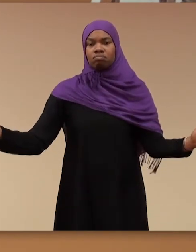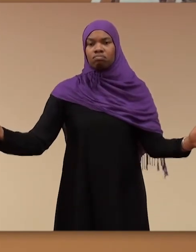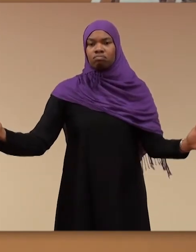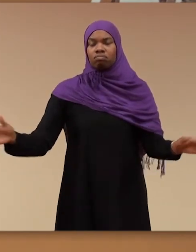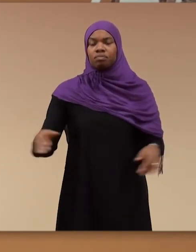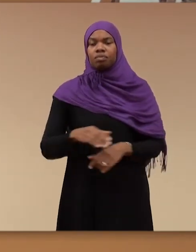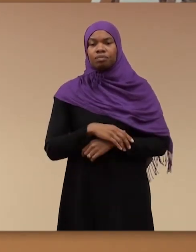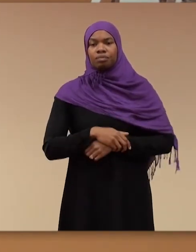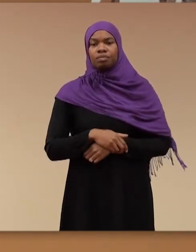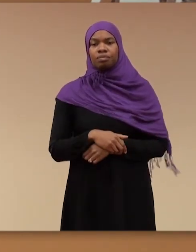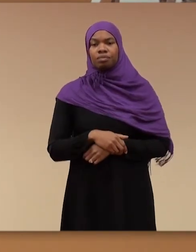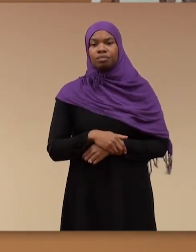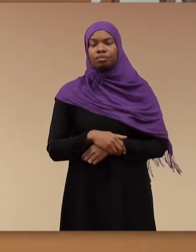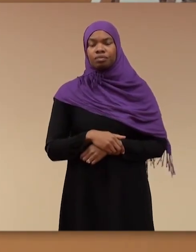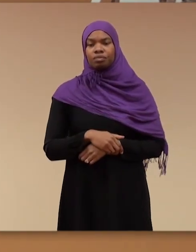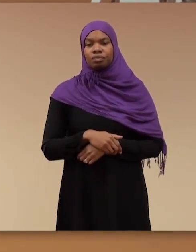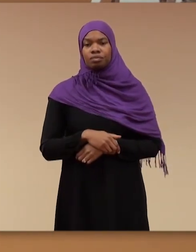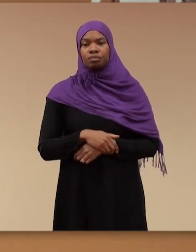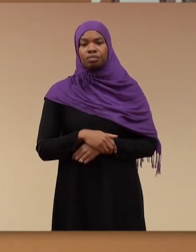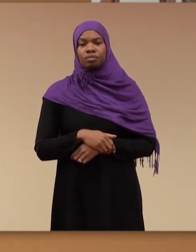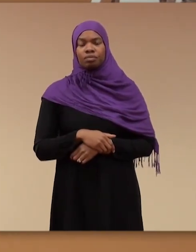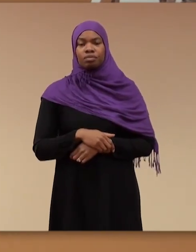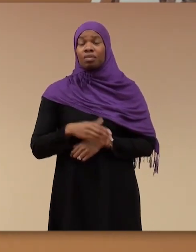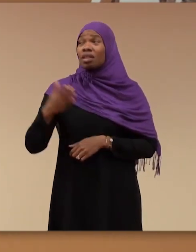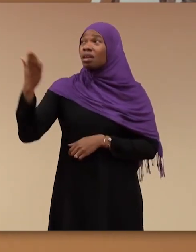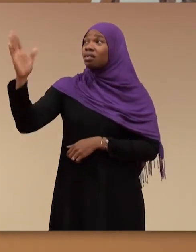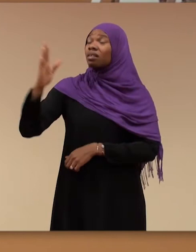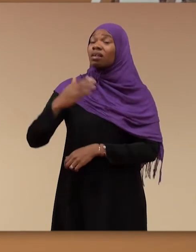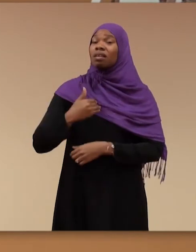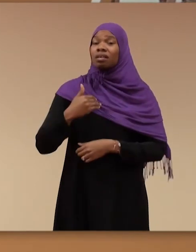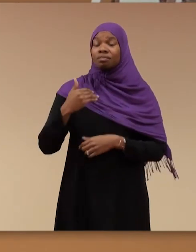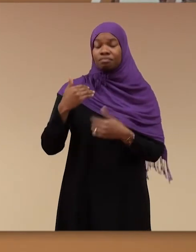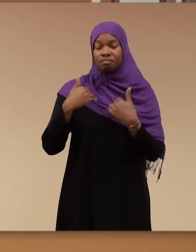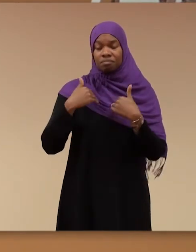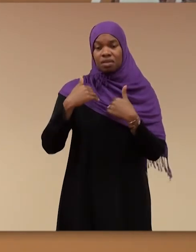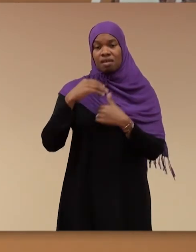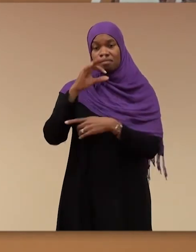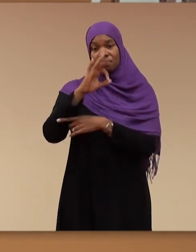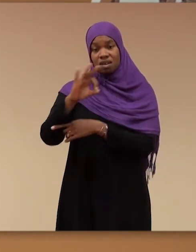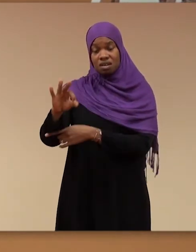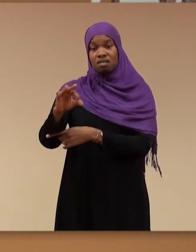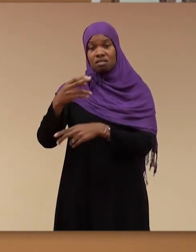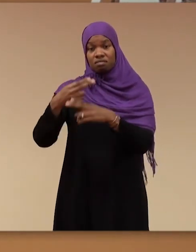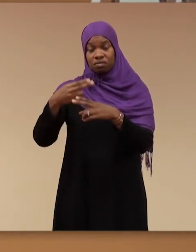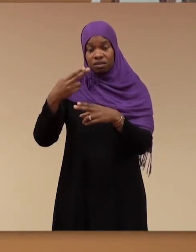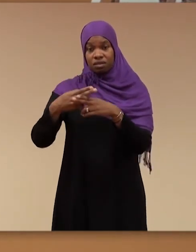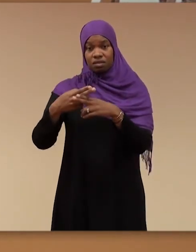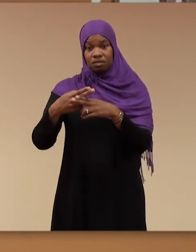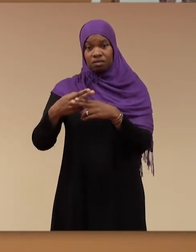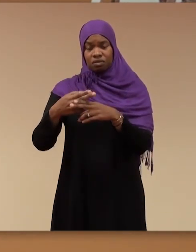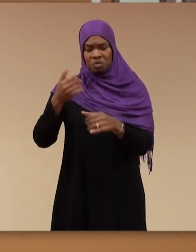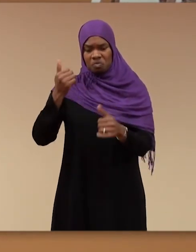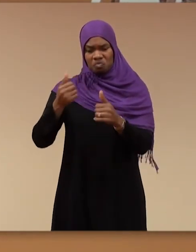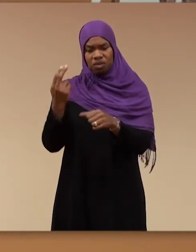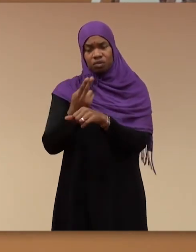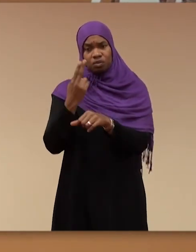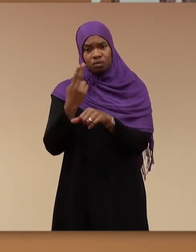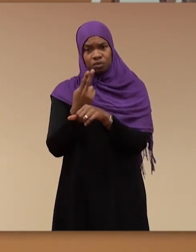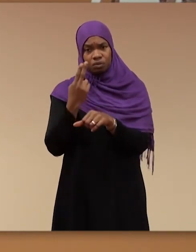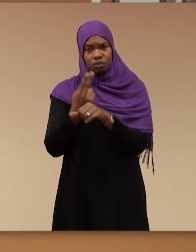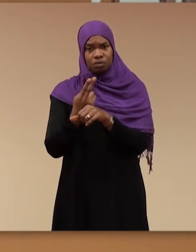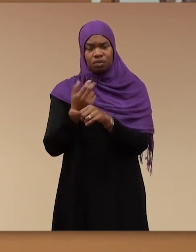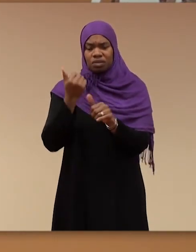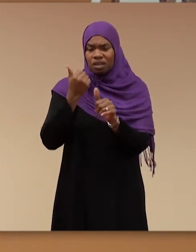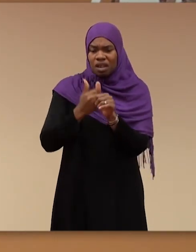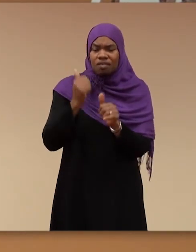Allah subhanahu wa ta'ala has 99 names and attributes. Which ones we use every day with every time we mention